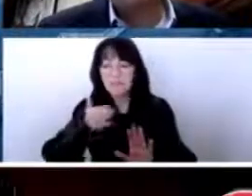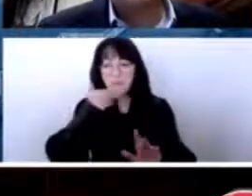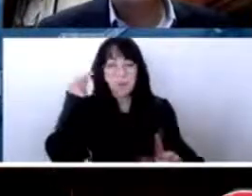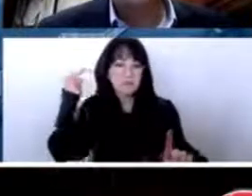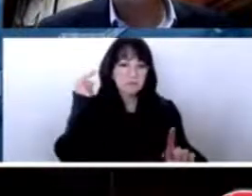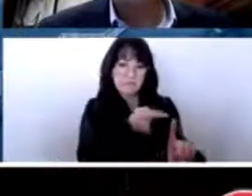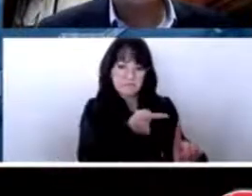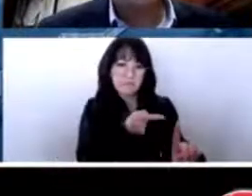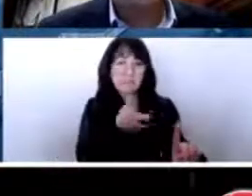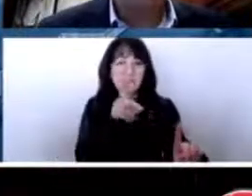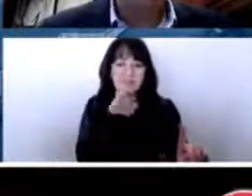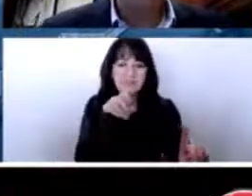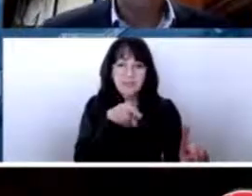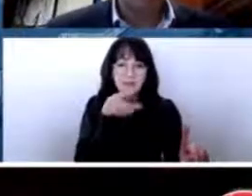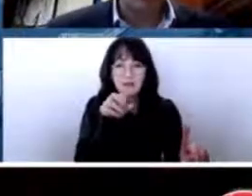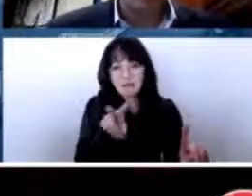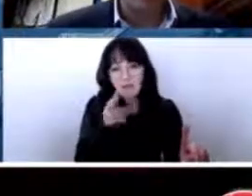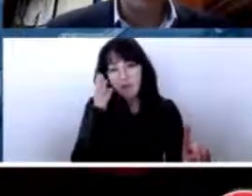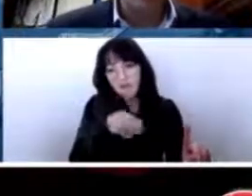de.gov/get-tested for the most updated information.